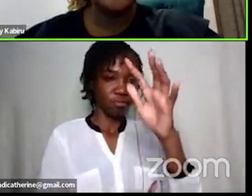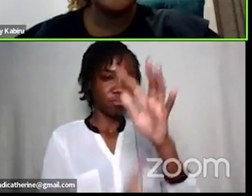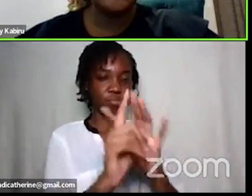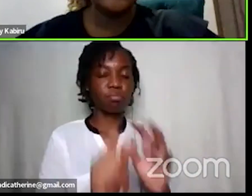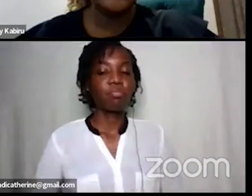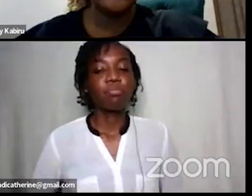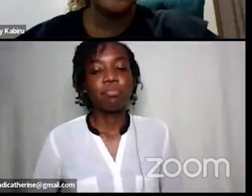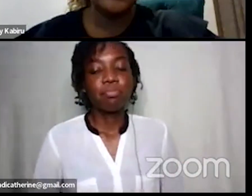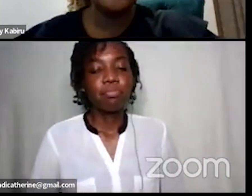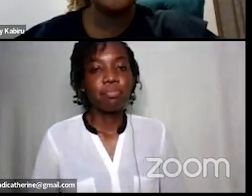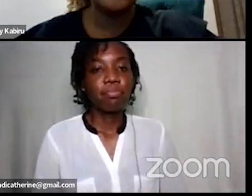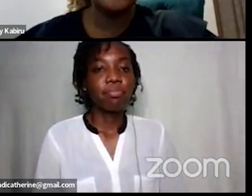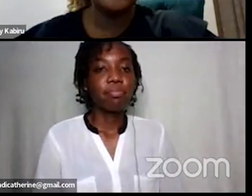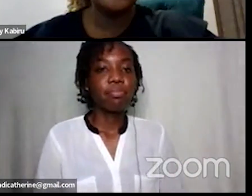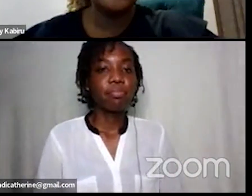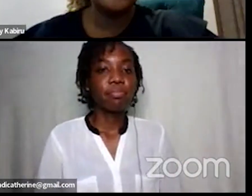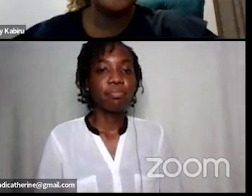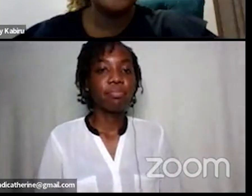Right.